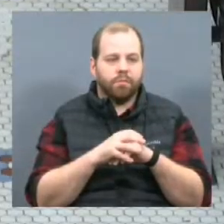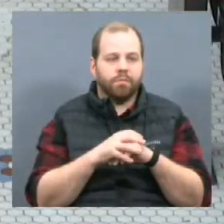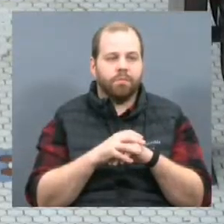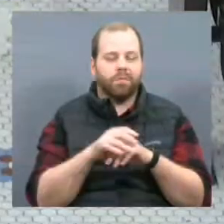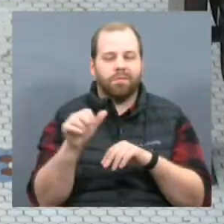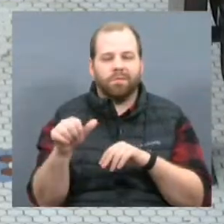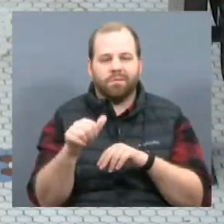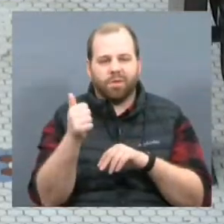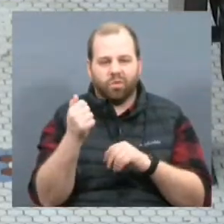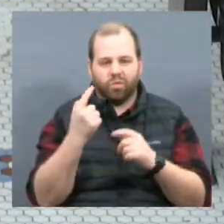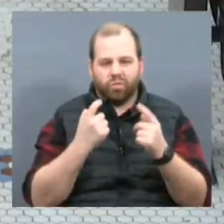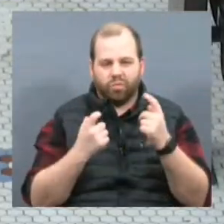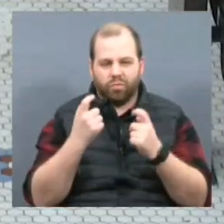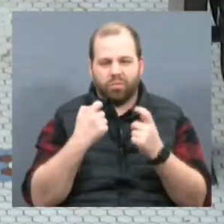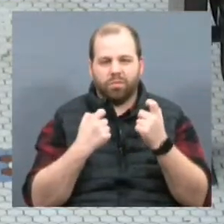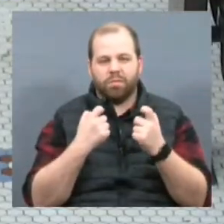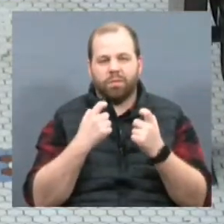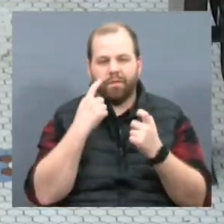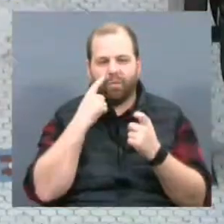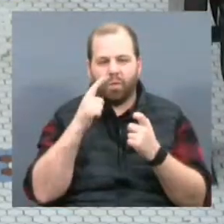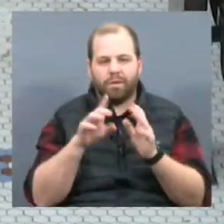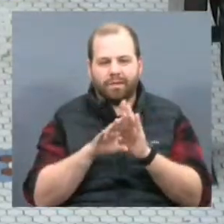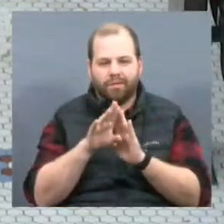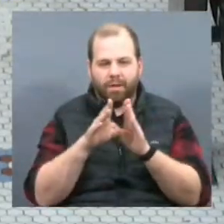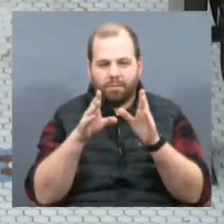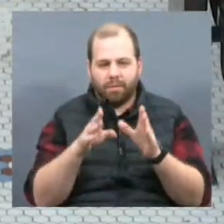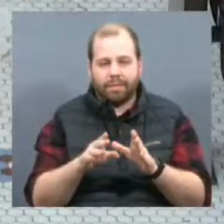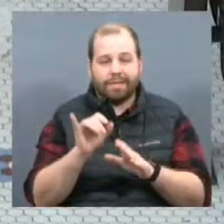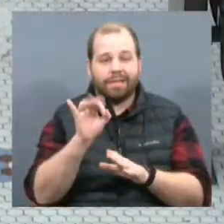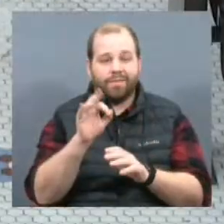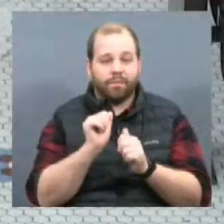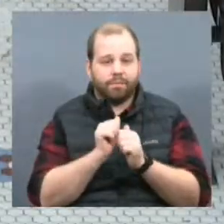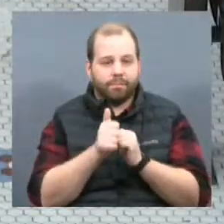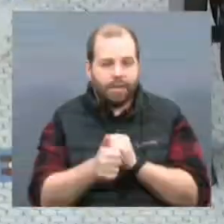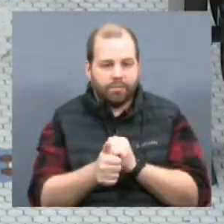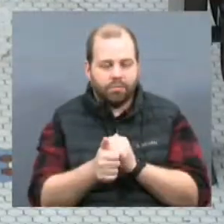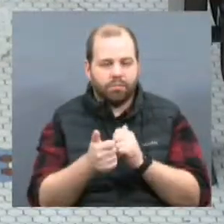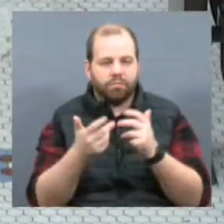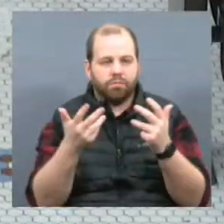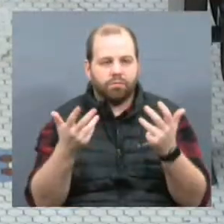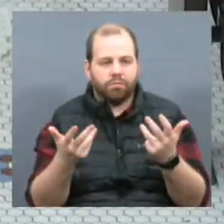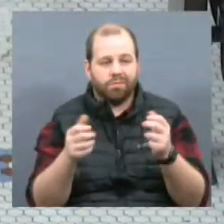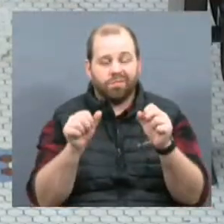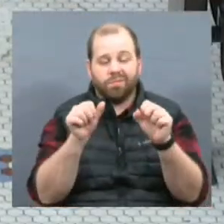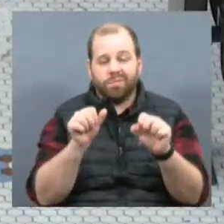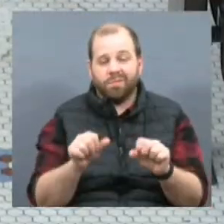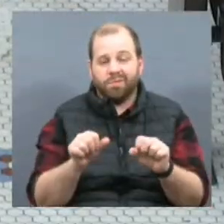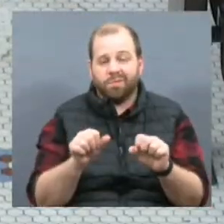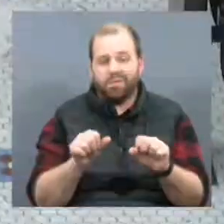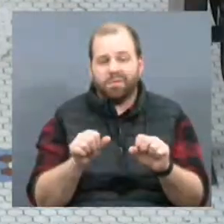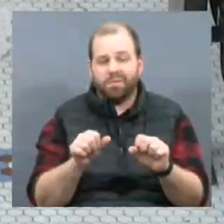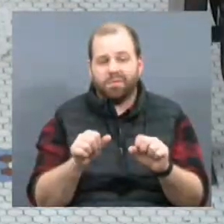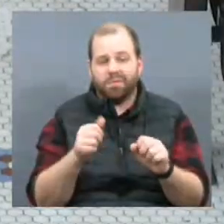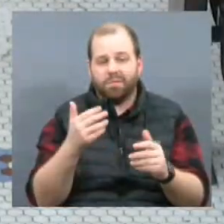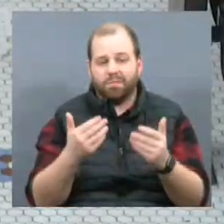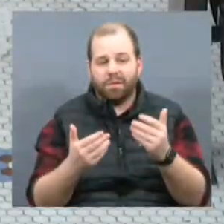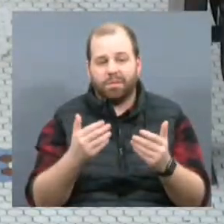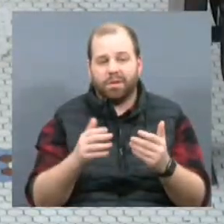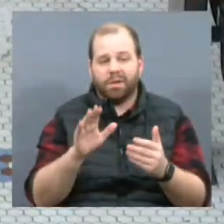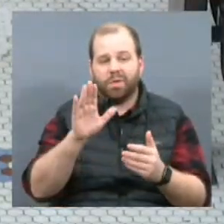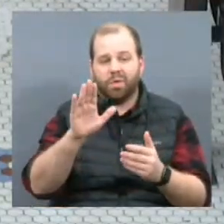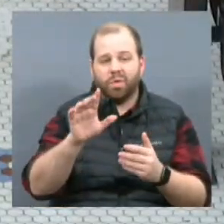And another question I have for the developer, should this thing pass, could they possibly offset their